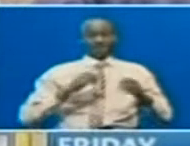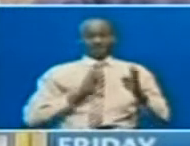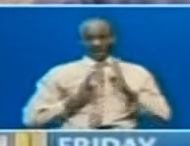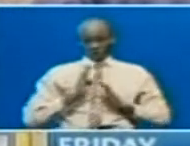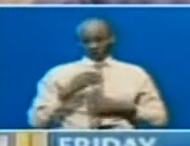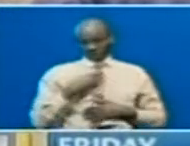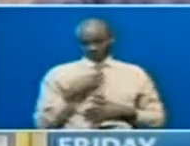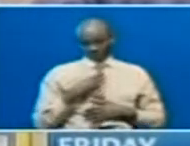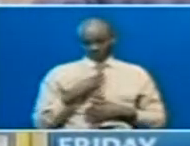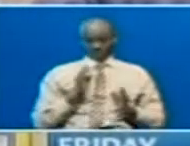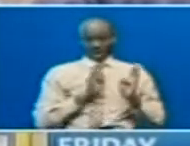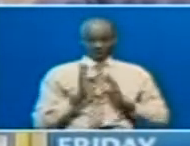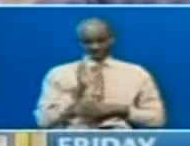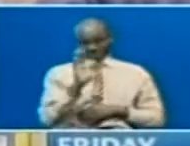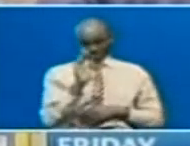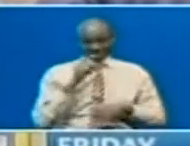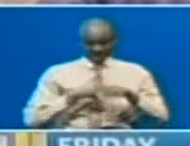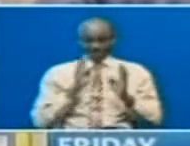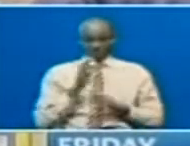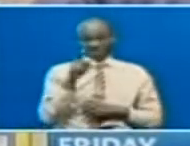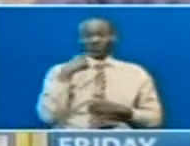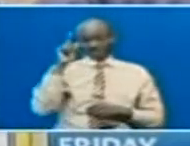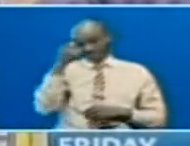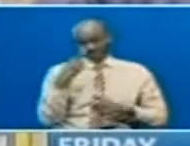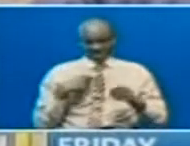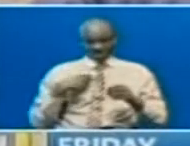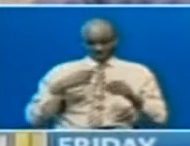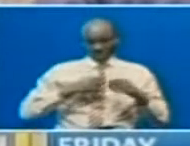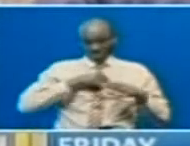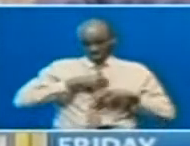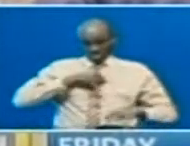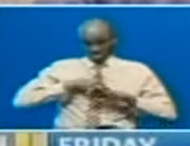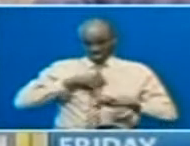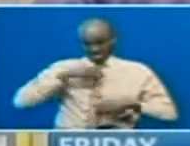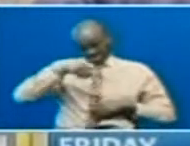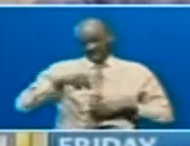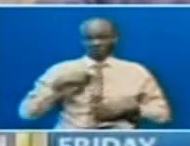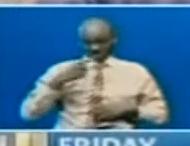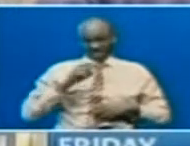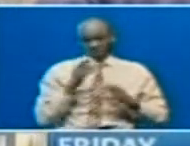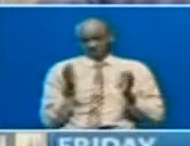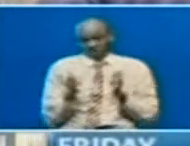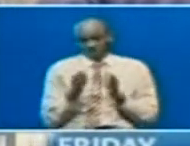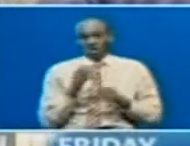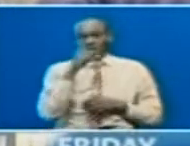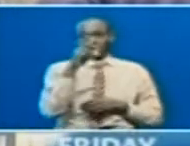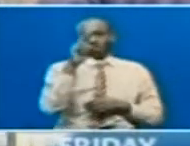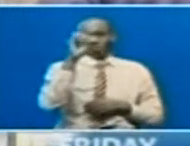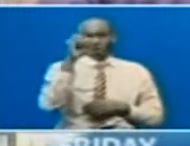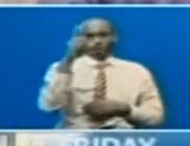do. I remember this word, you know, meaning the first part of the small intestines, I'm sure. Is it duodenum